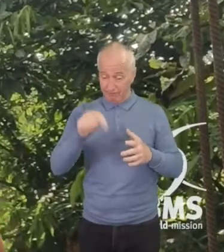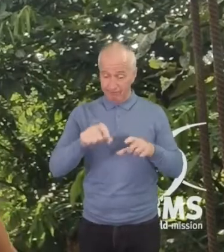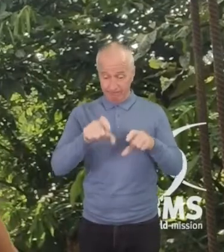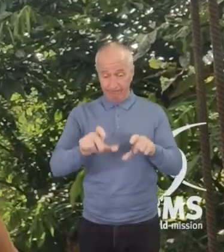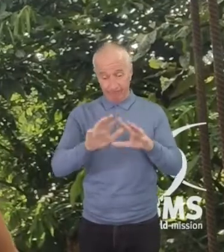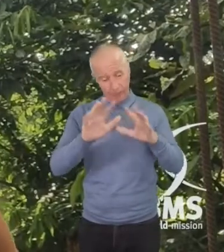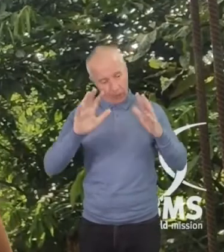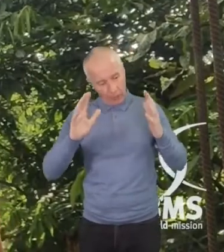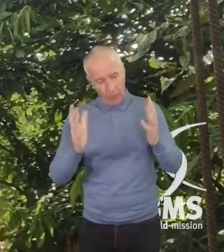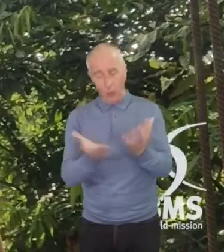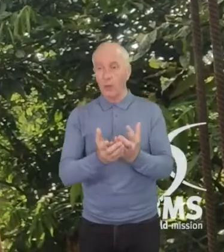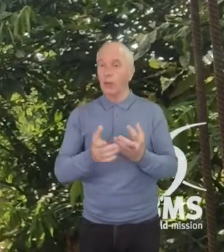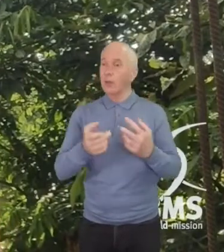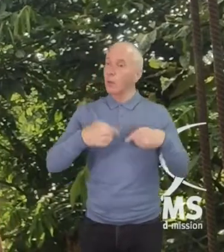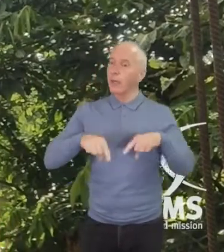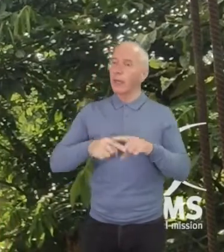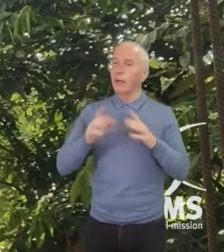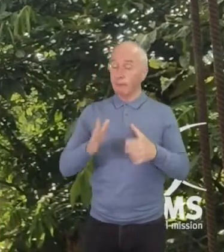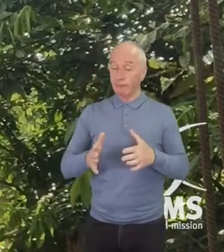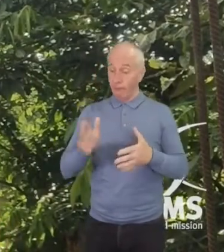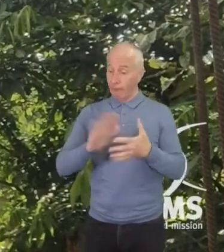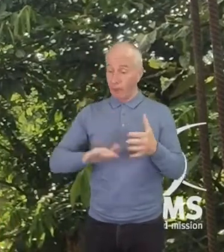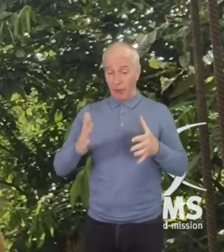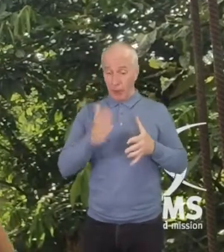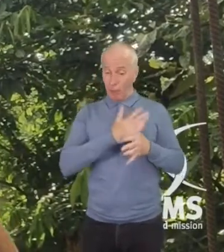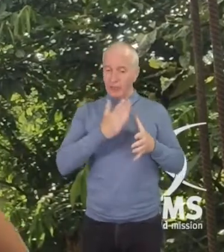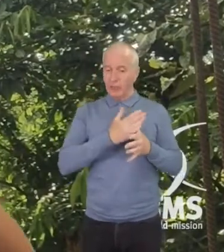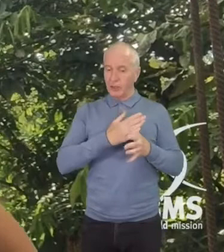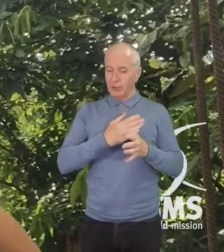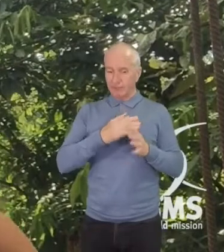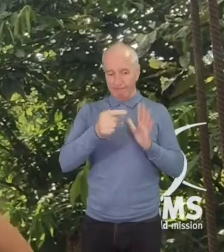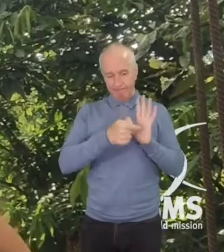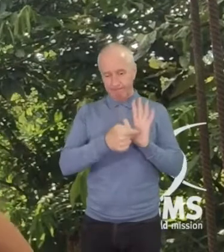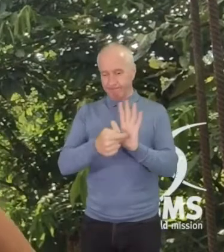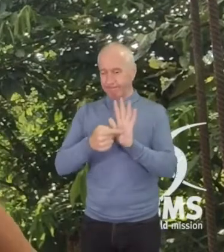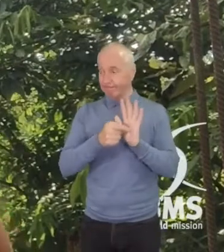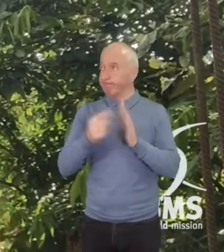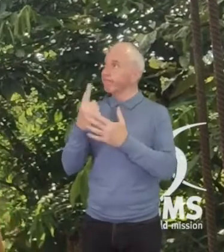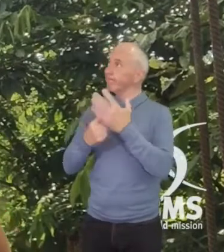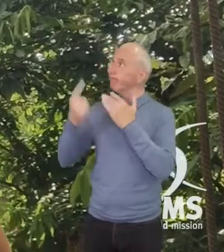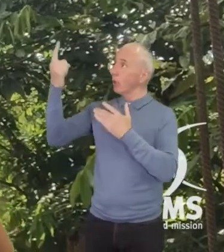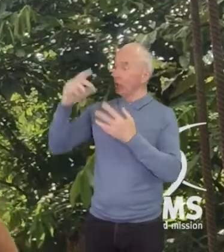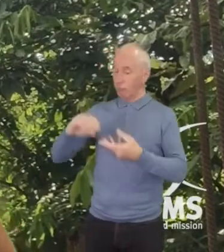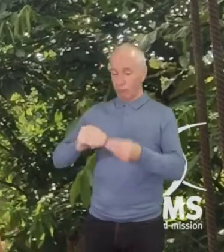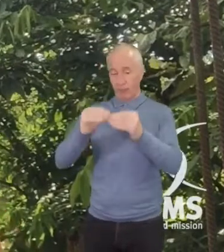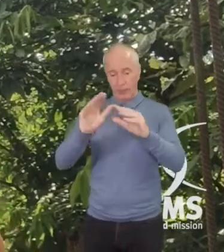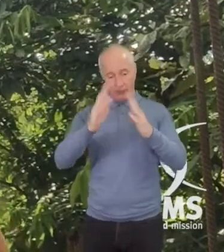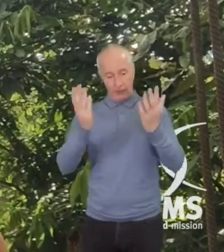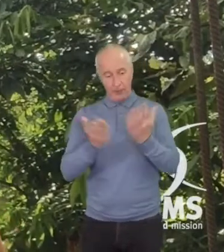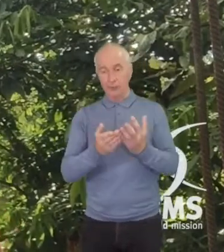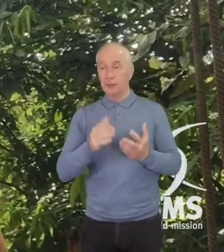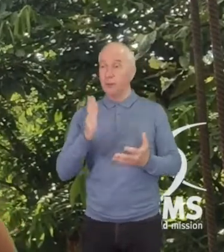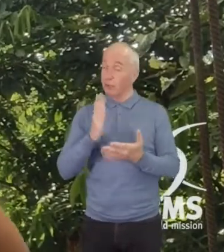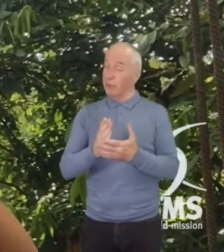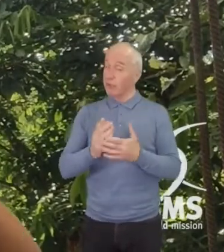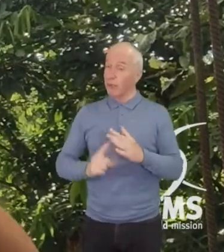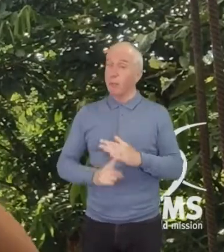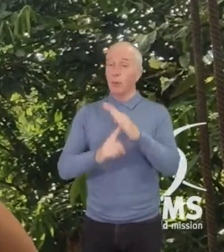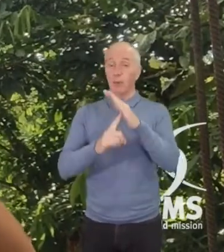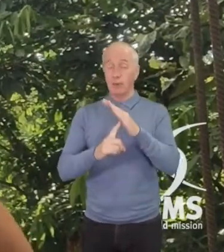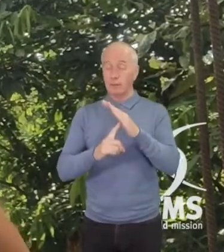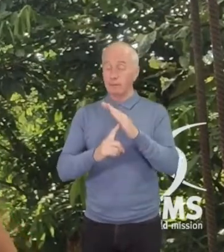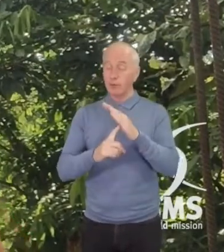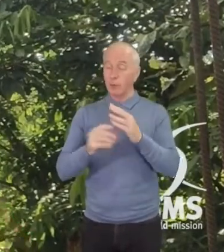be the original framework for our God-ordained existence, which is why this is an important part of BMS's